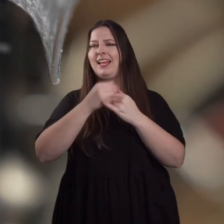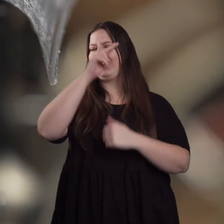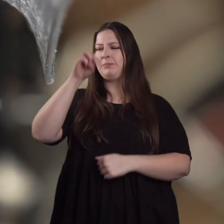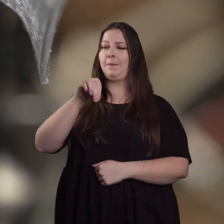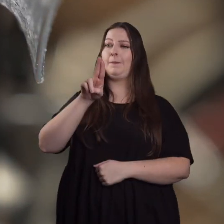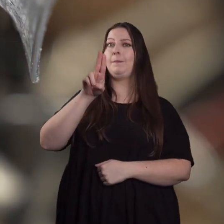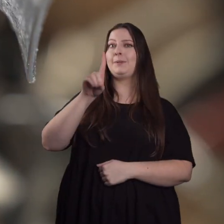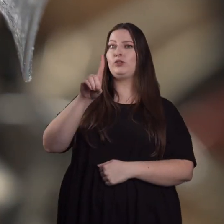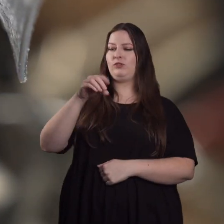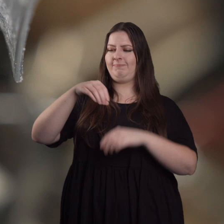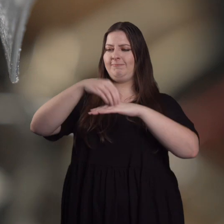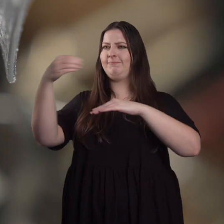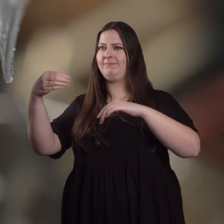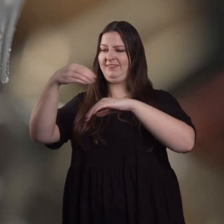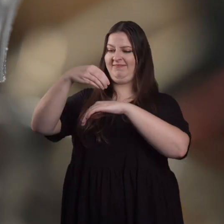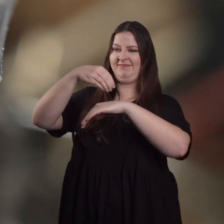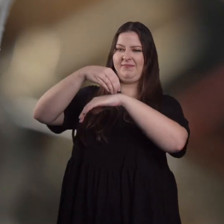Are mudguards rubbing the wheel?